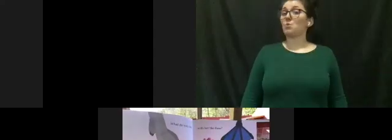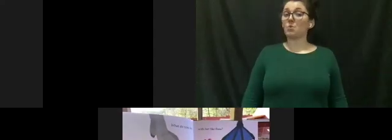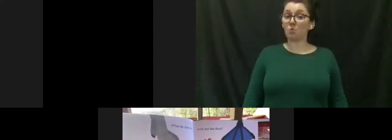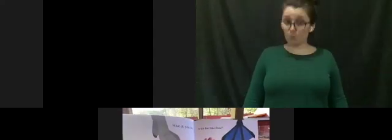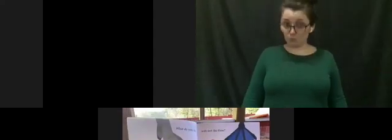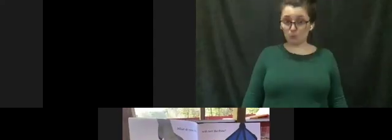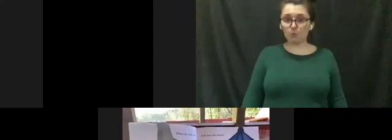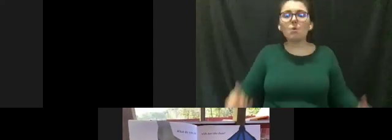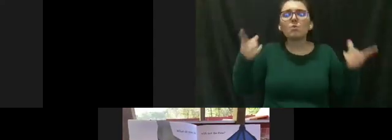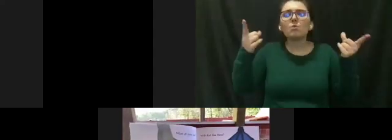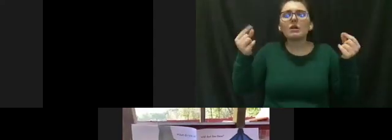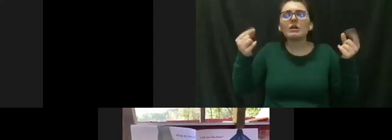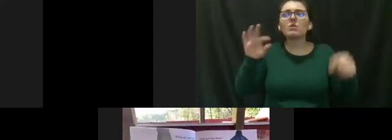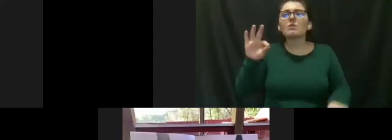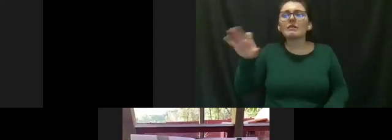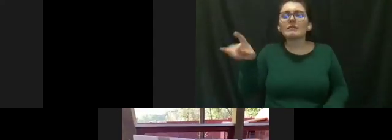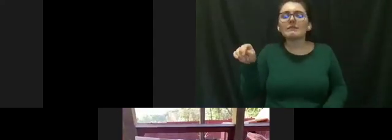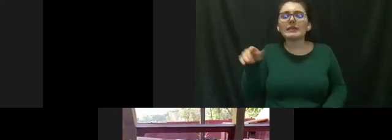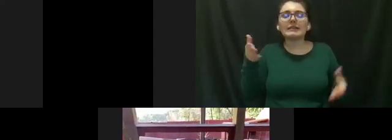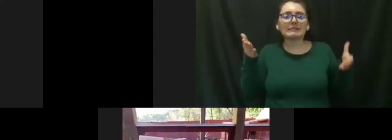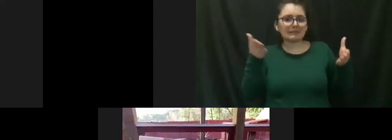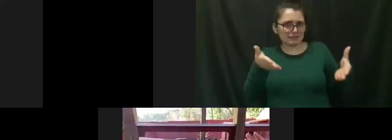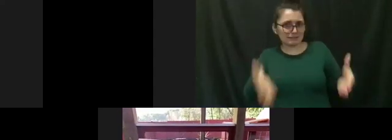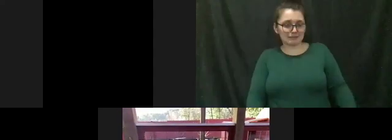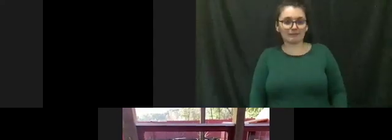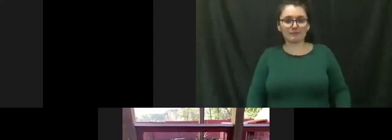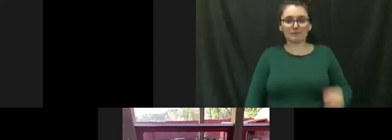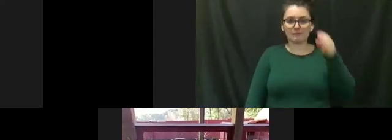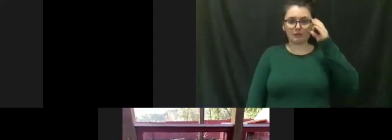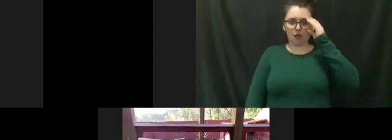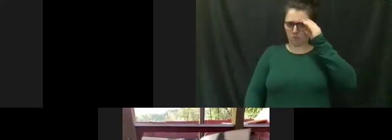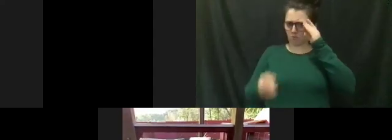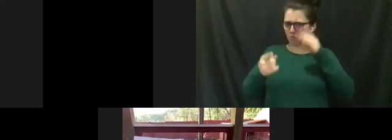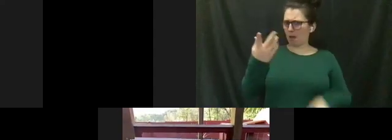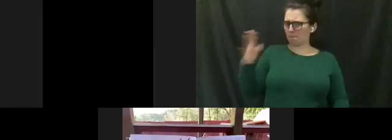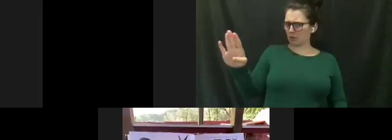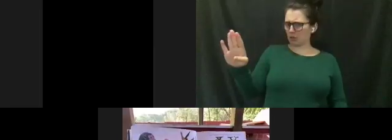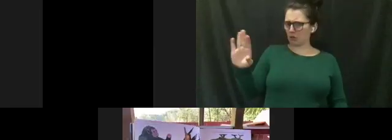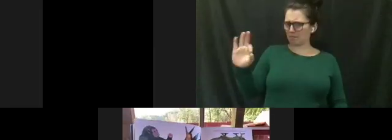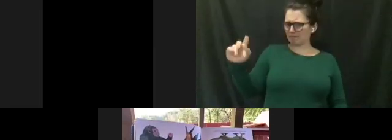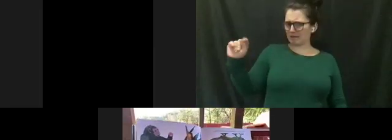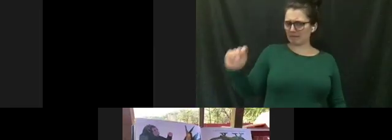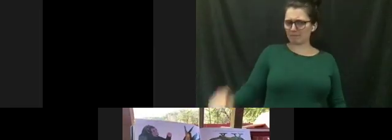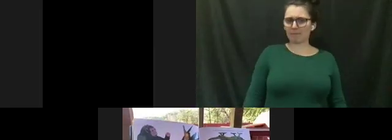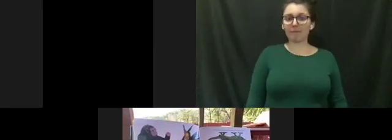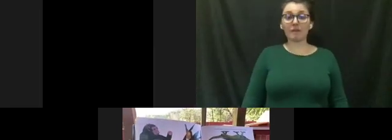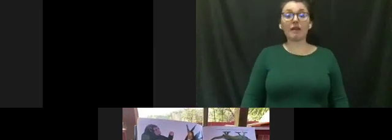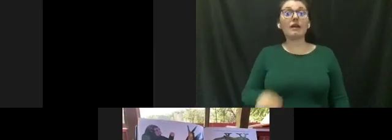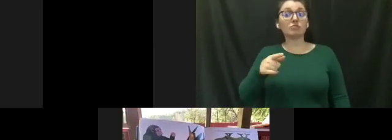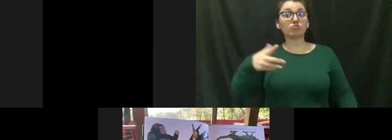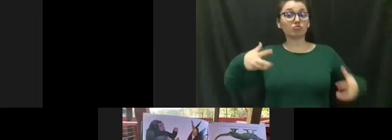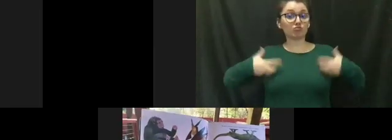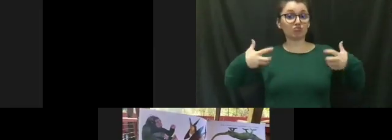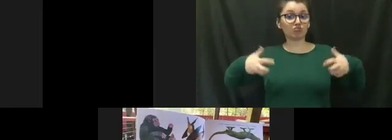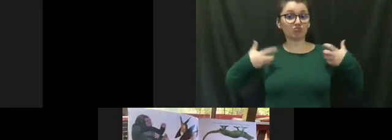What do you do with feet like these? Somebody's got blue feet. If you're a chimpanzee,